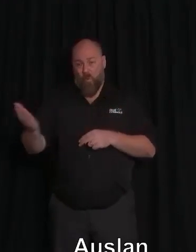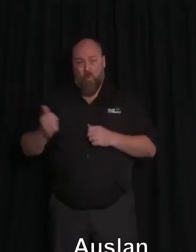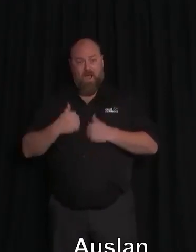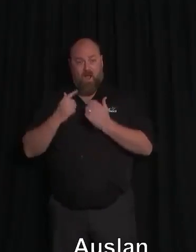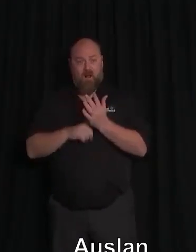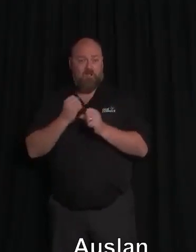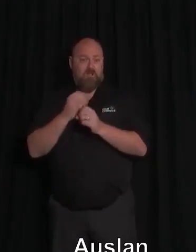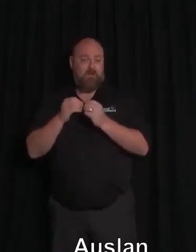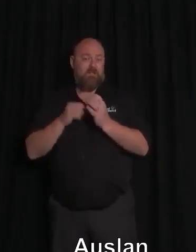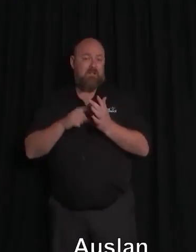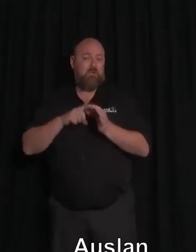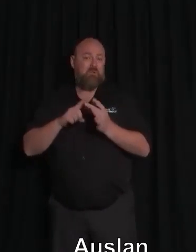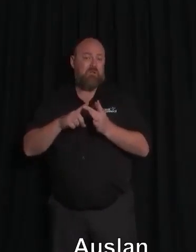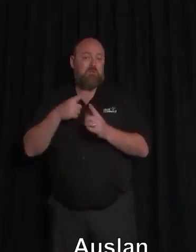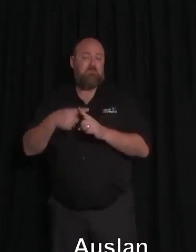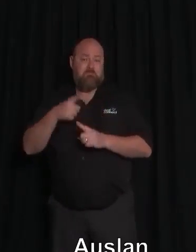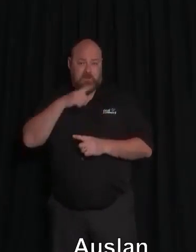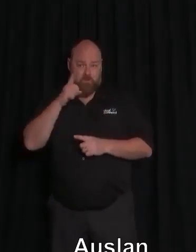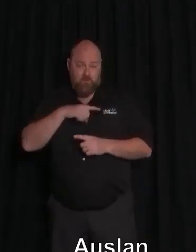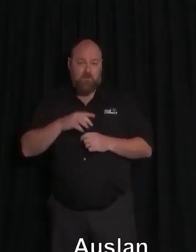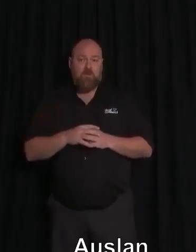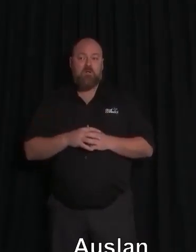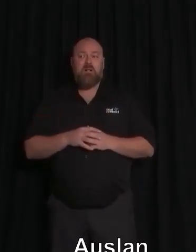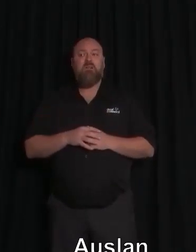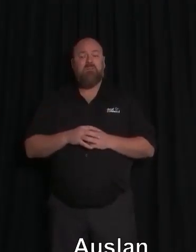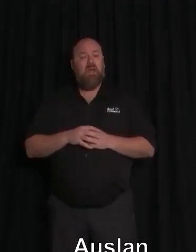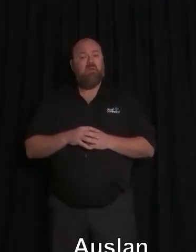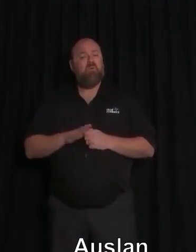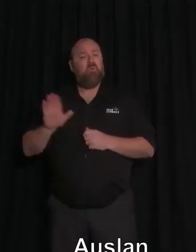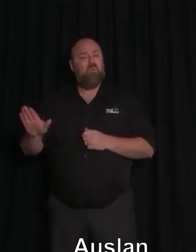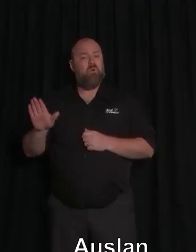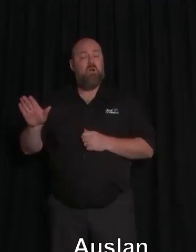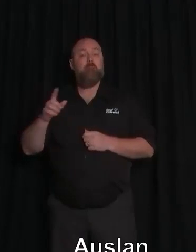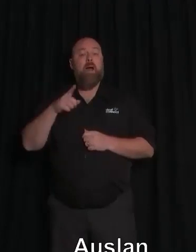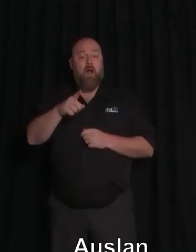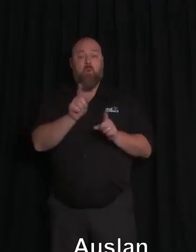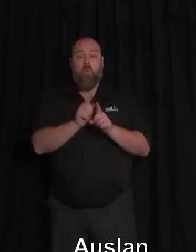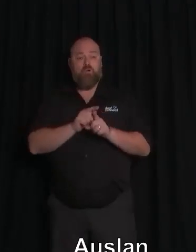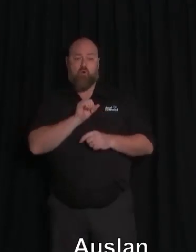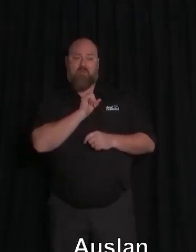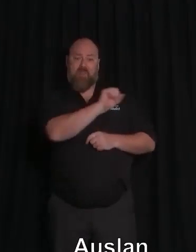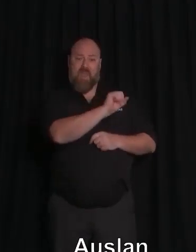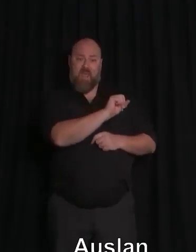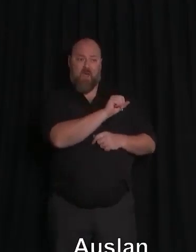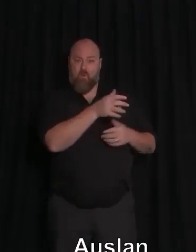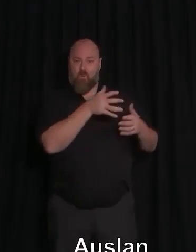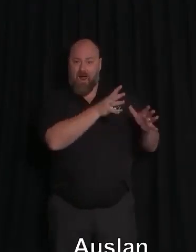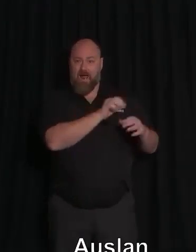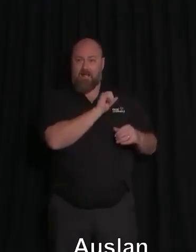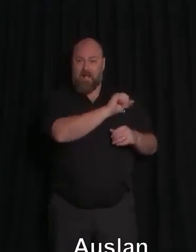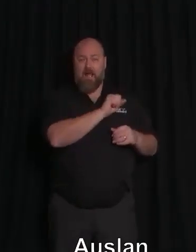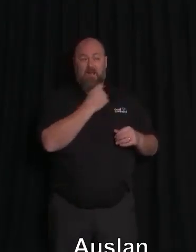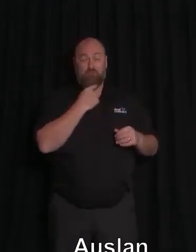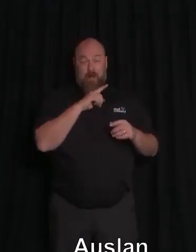particular trans as well as intersex persons, it's as well important to note that very often these notions and narratives are not really